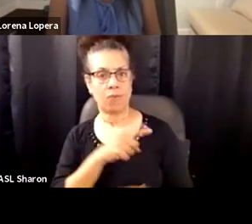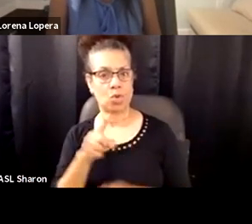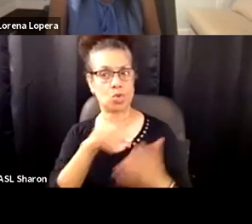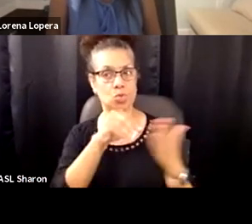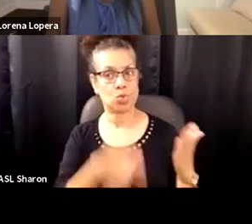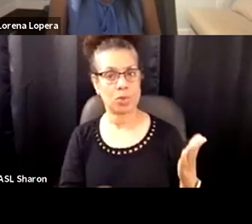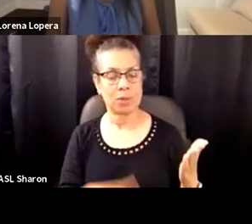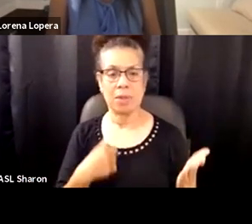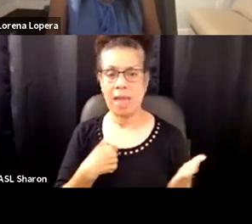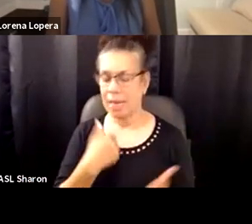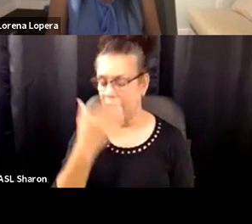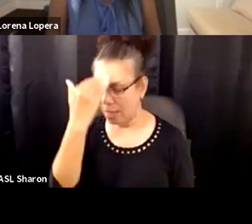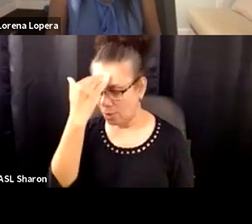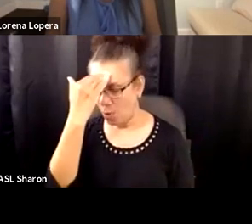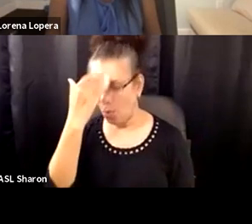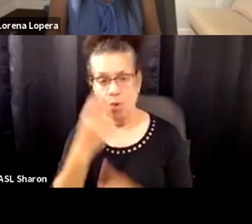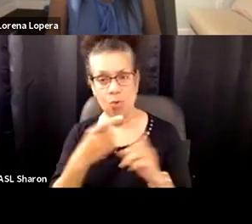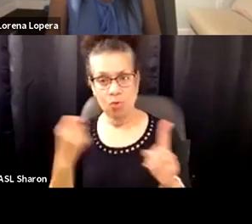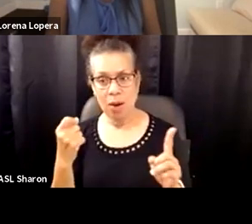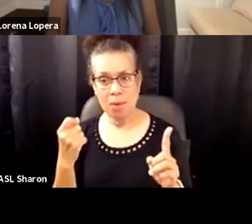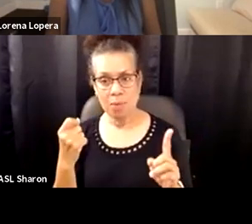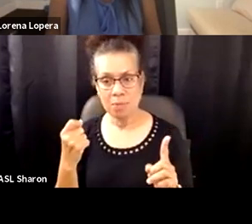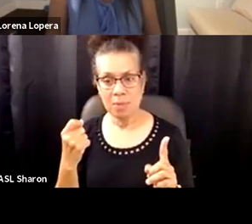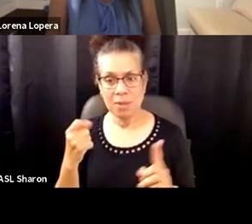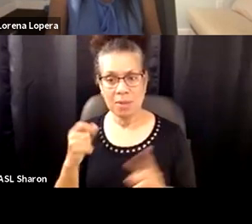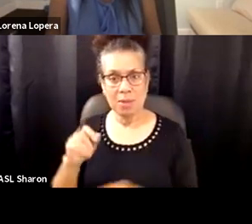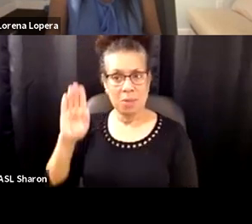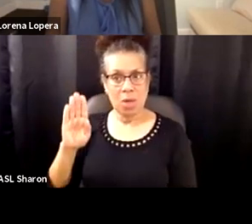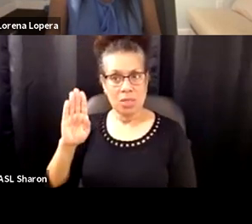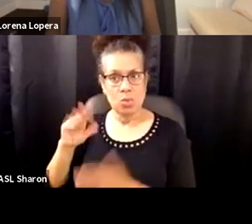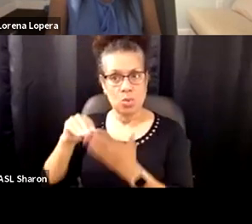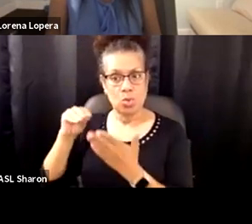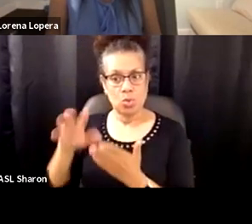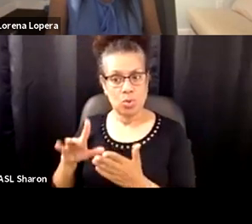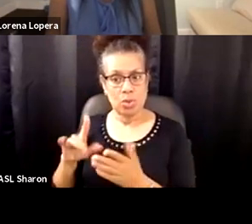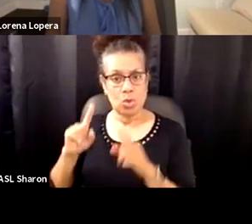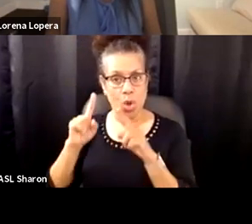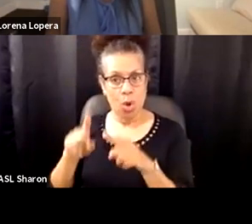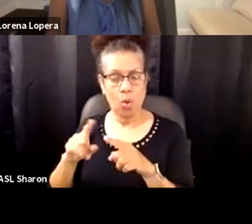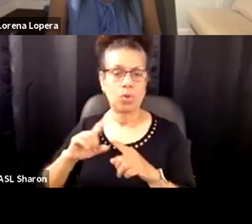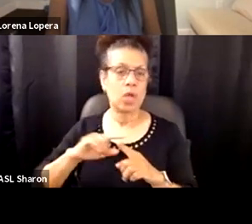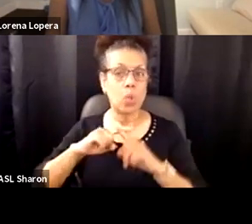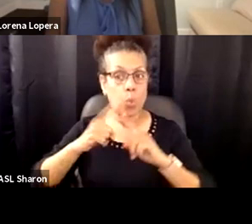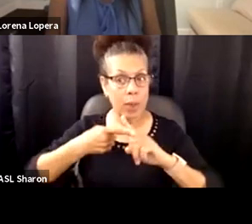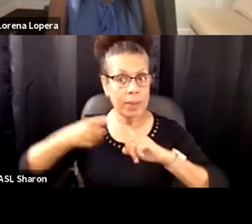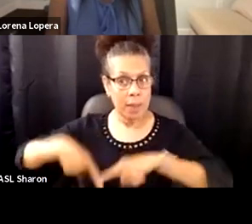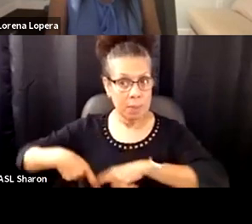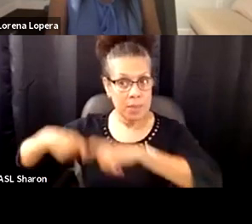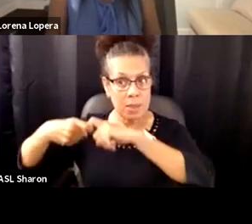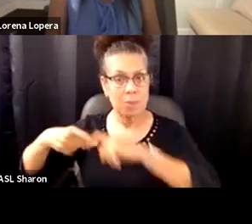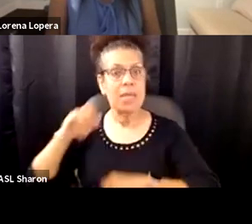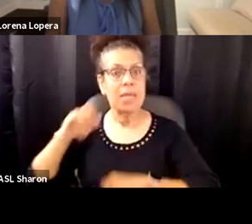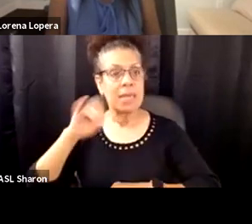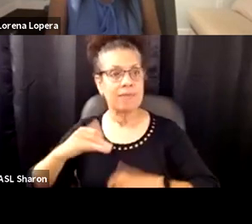i can just tell you that from succeed boston where students go not only when they've been suspended but if they've if they've